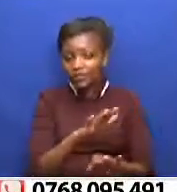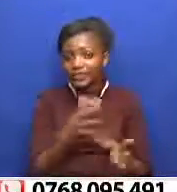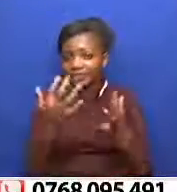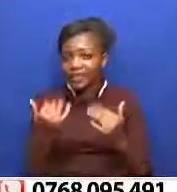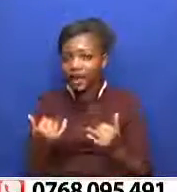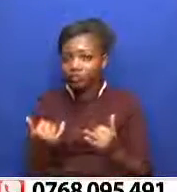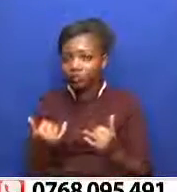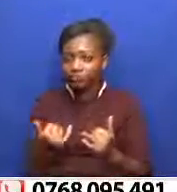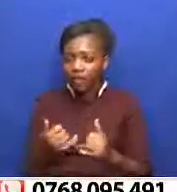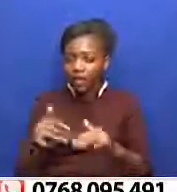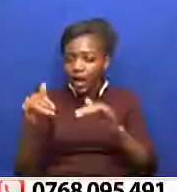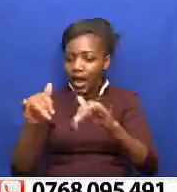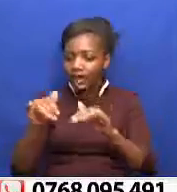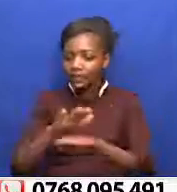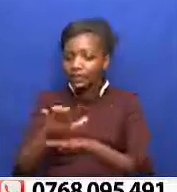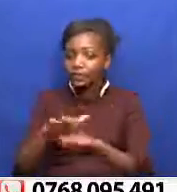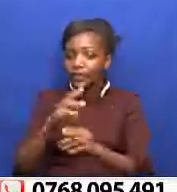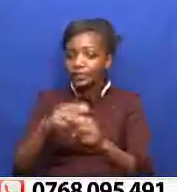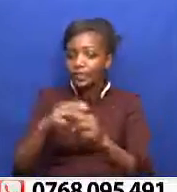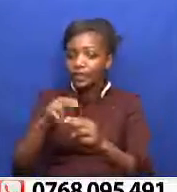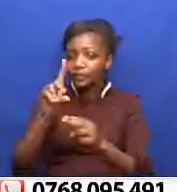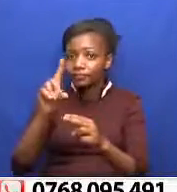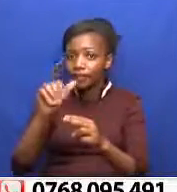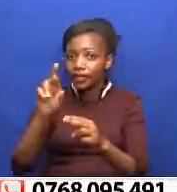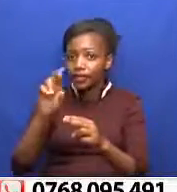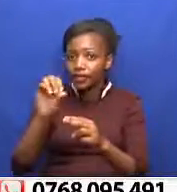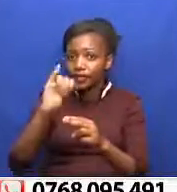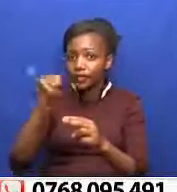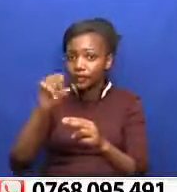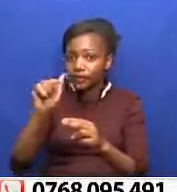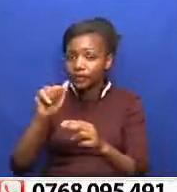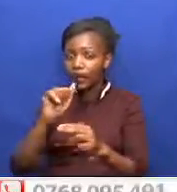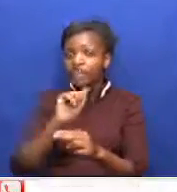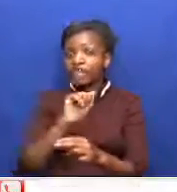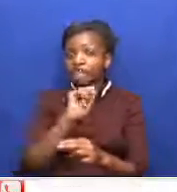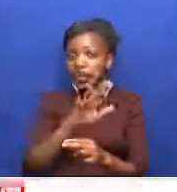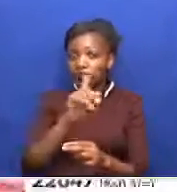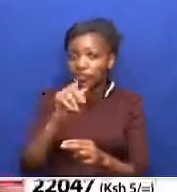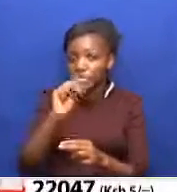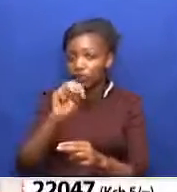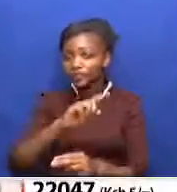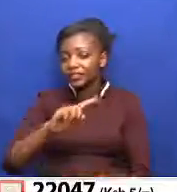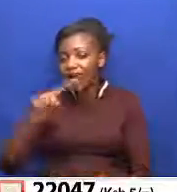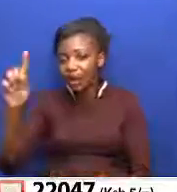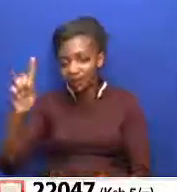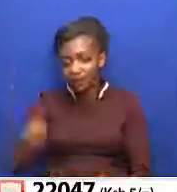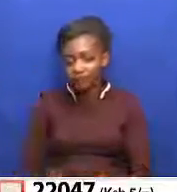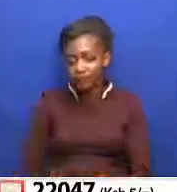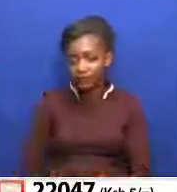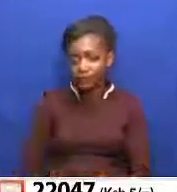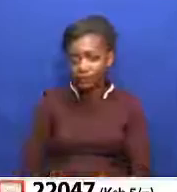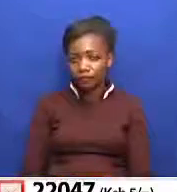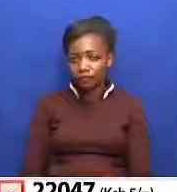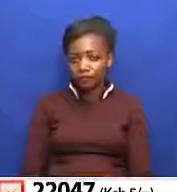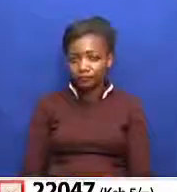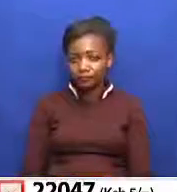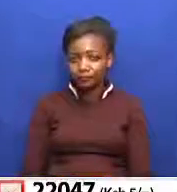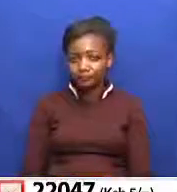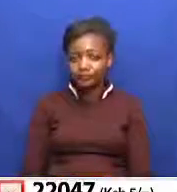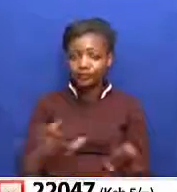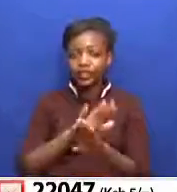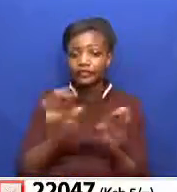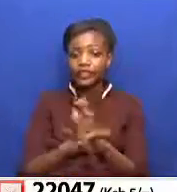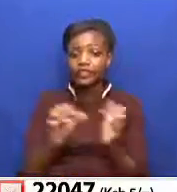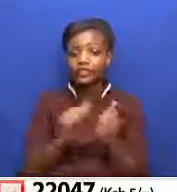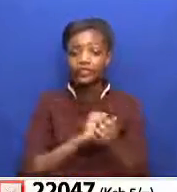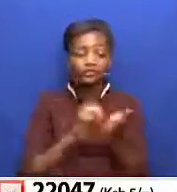now camping at Daraja area 5 kilometers away. Kila kitu tuka yani kila kitu ile malisiwa kama maji